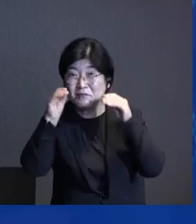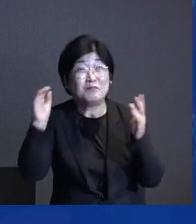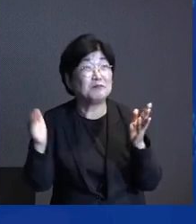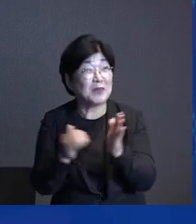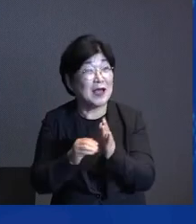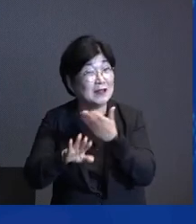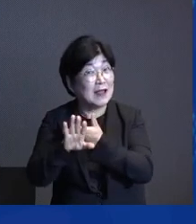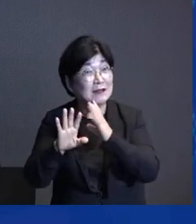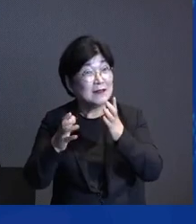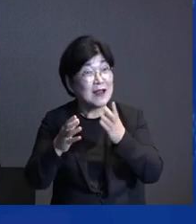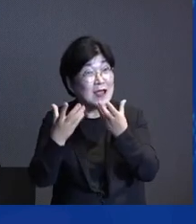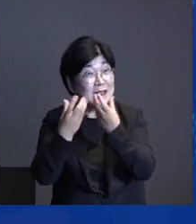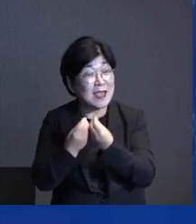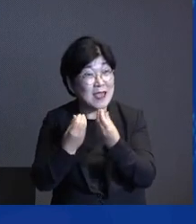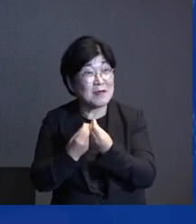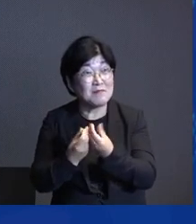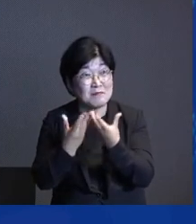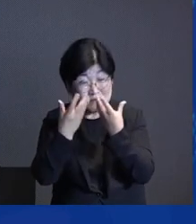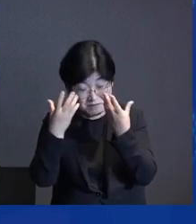countries.